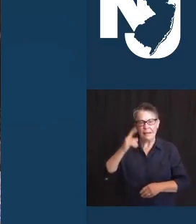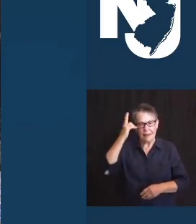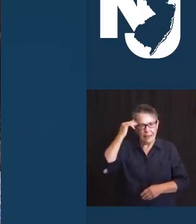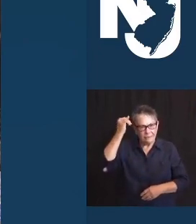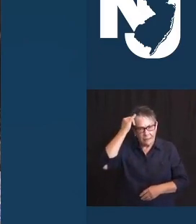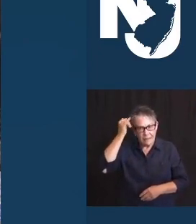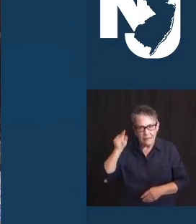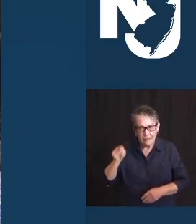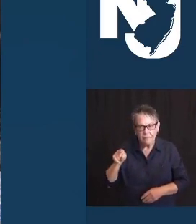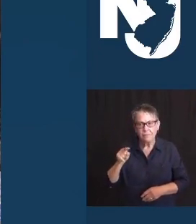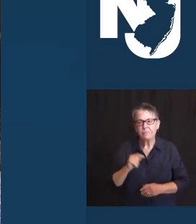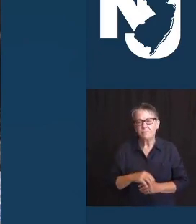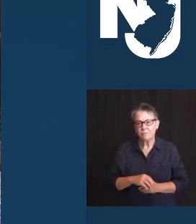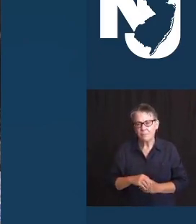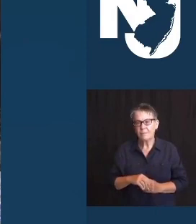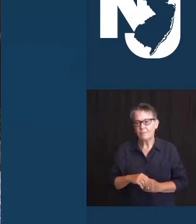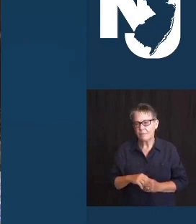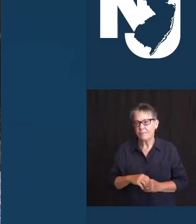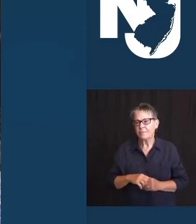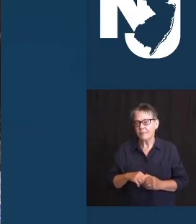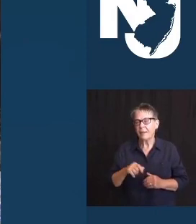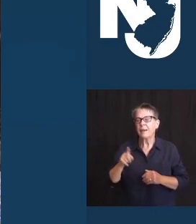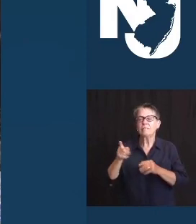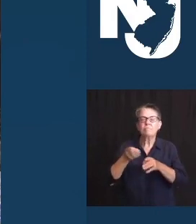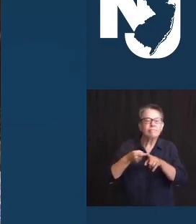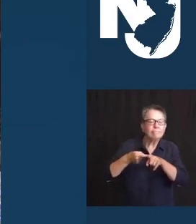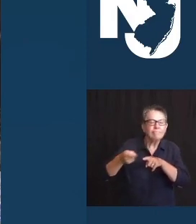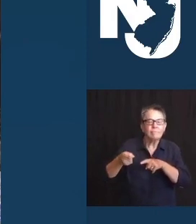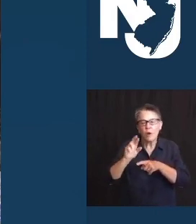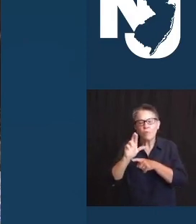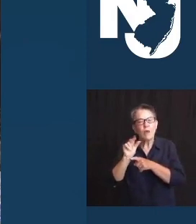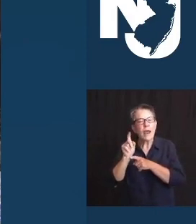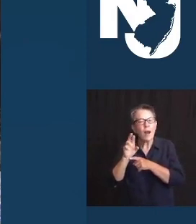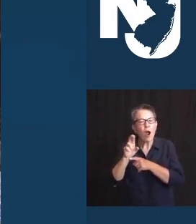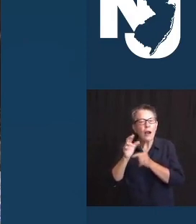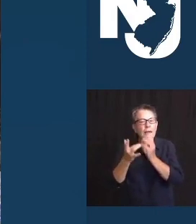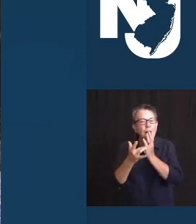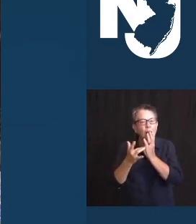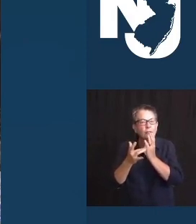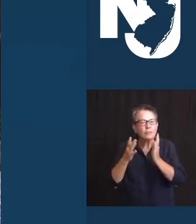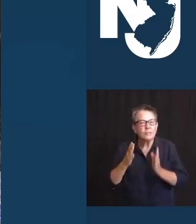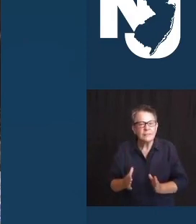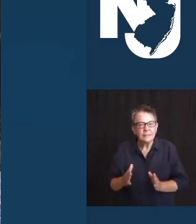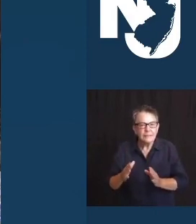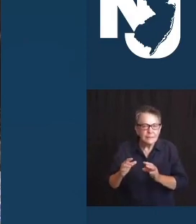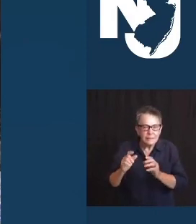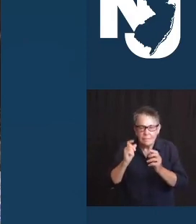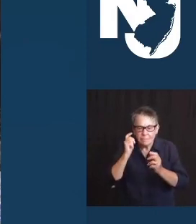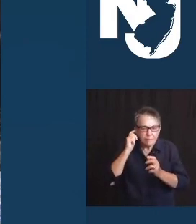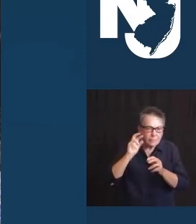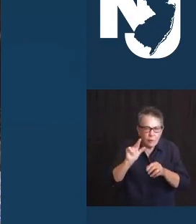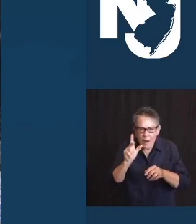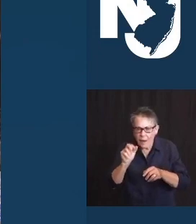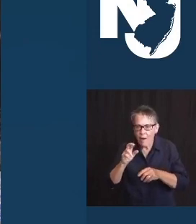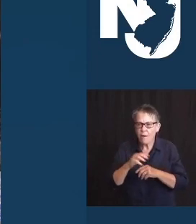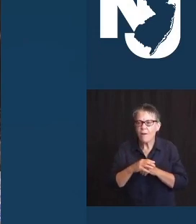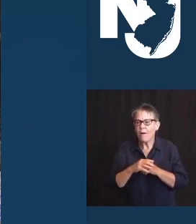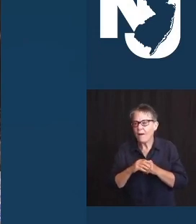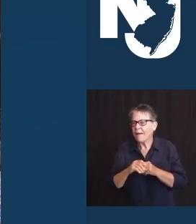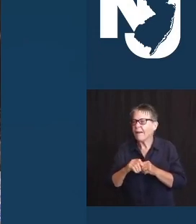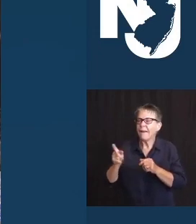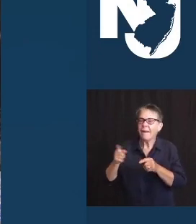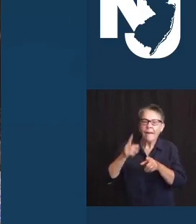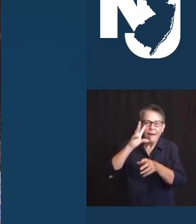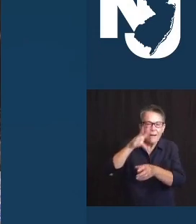that posting, he developed a lifelong interest in electronics. After the war, he earned a degree in electrical engineering under the